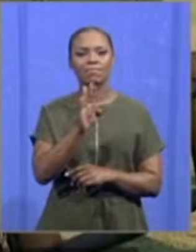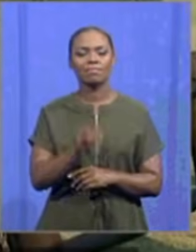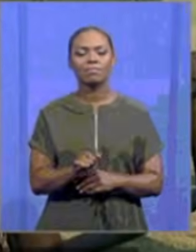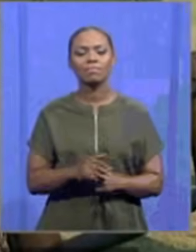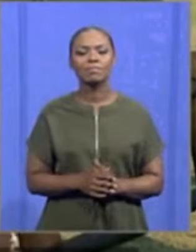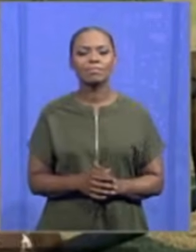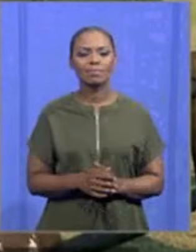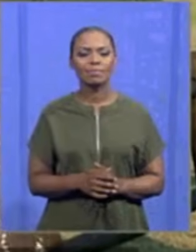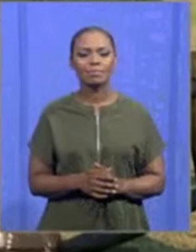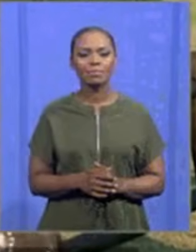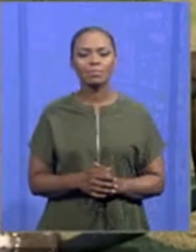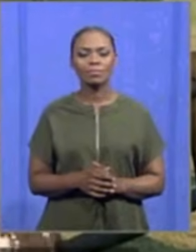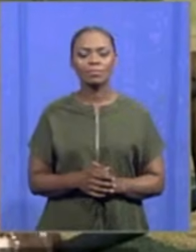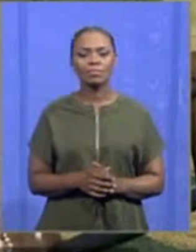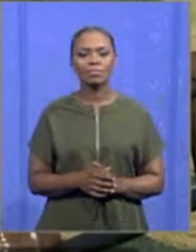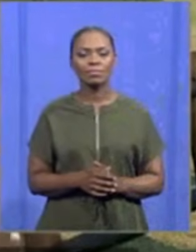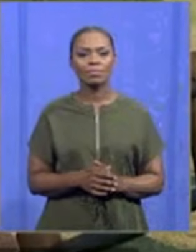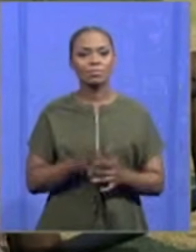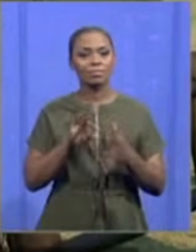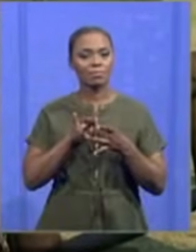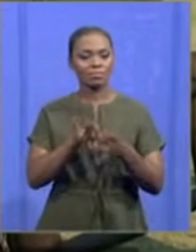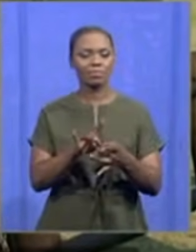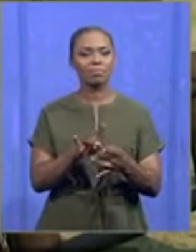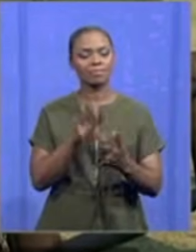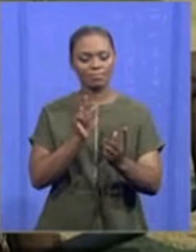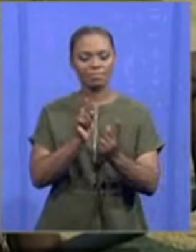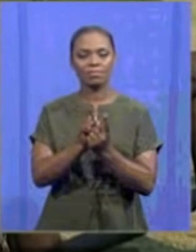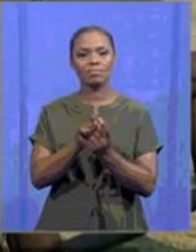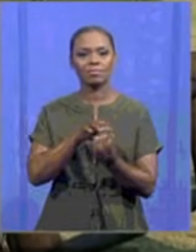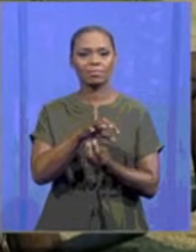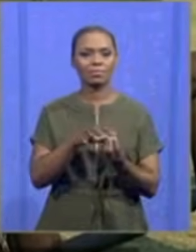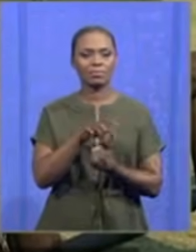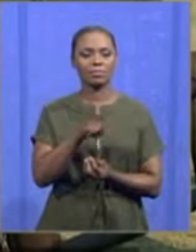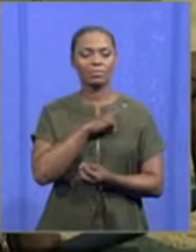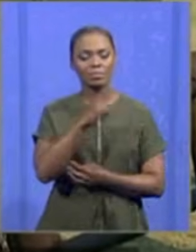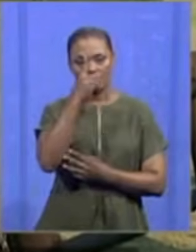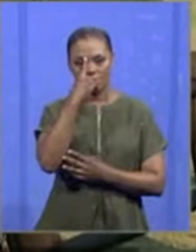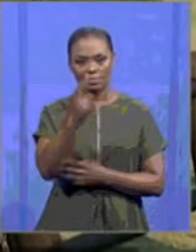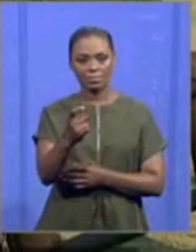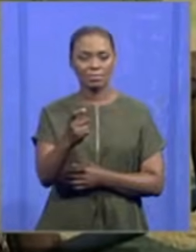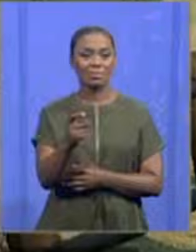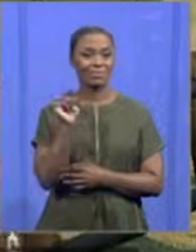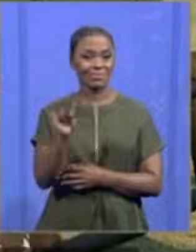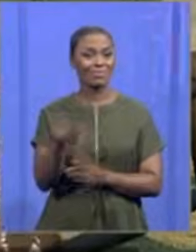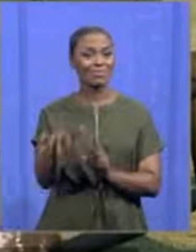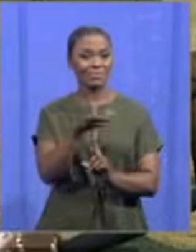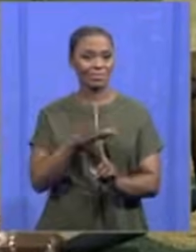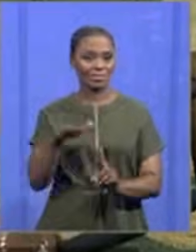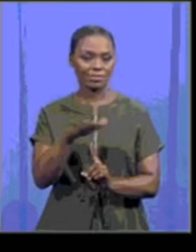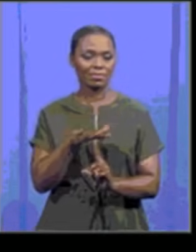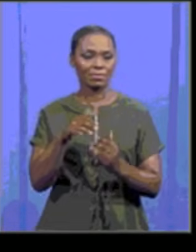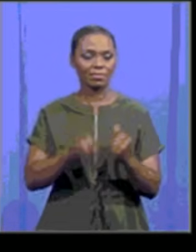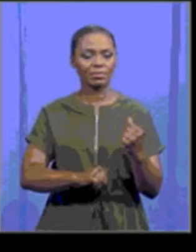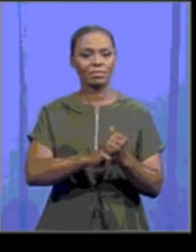I'm committing that I will go and meet the family because I believe that that situation needs some